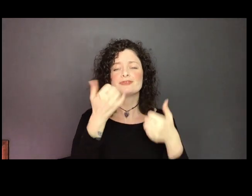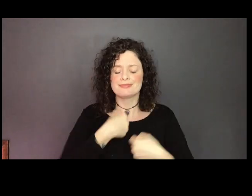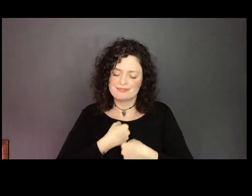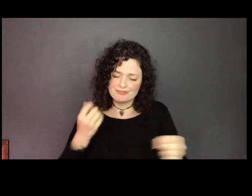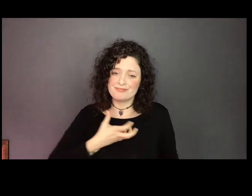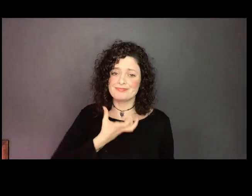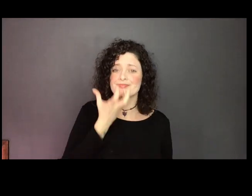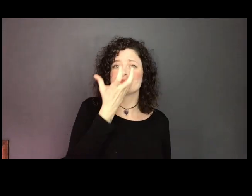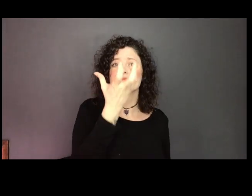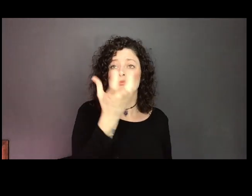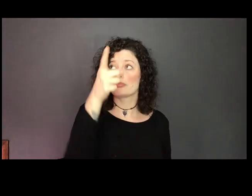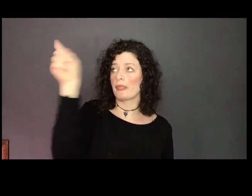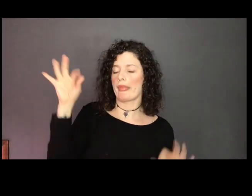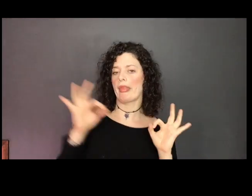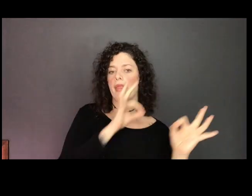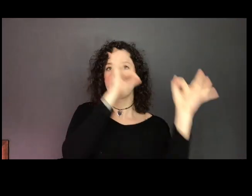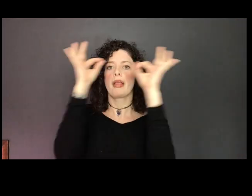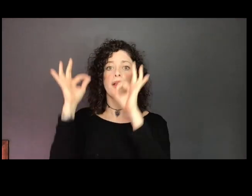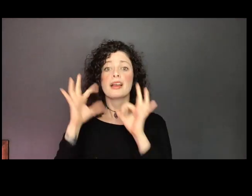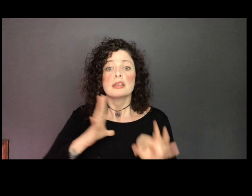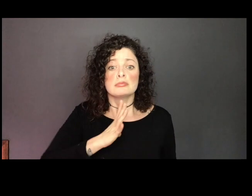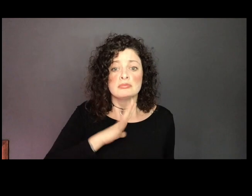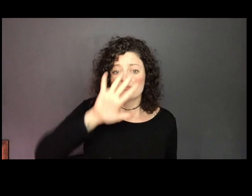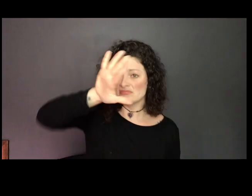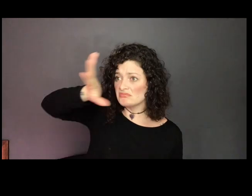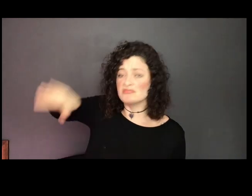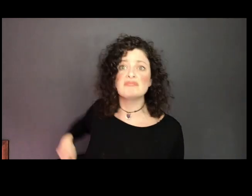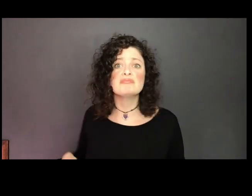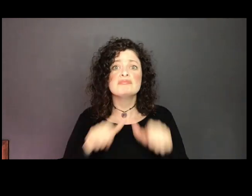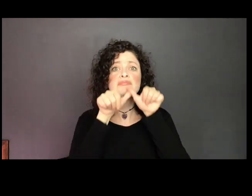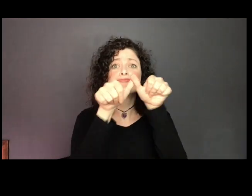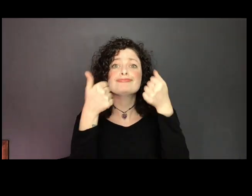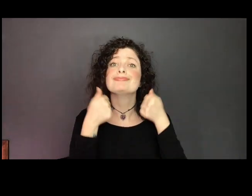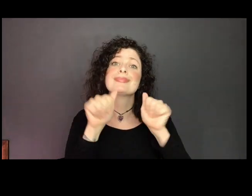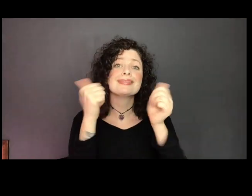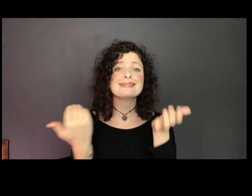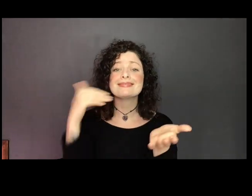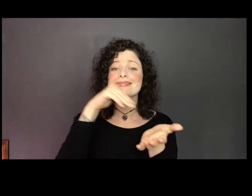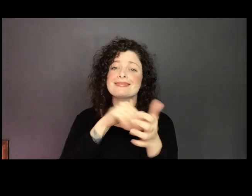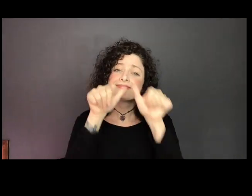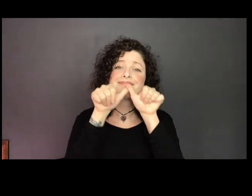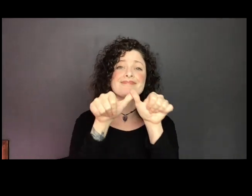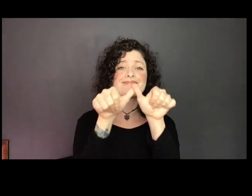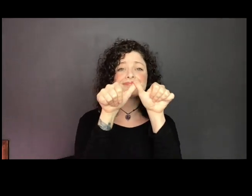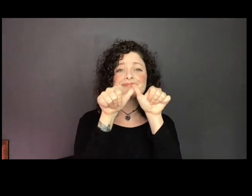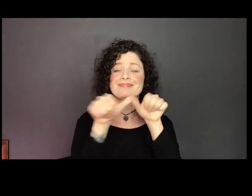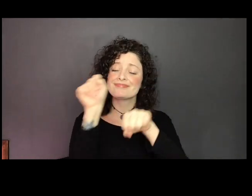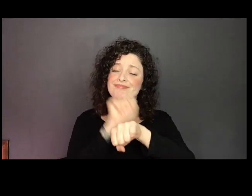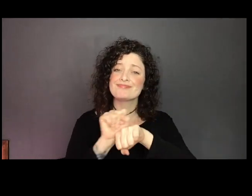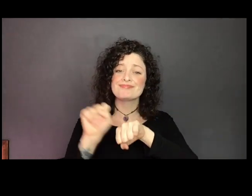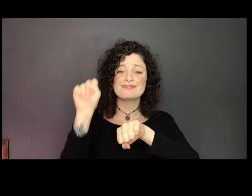And if you bare your very soul and the critics' eyeballs roll, just try and try